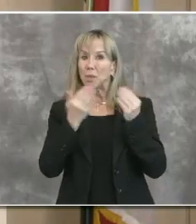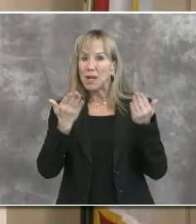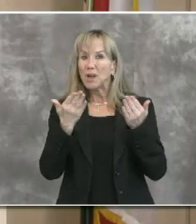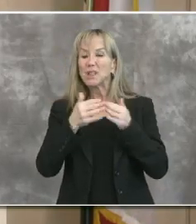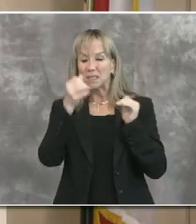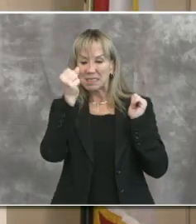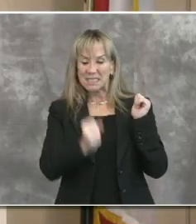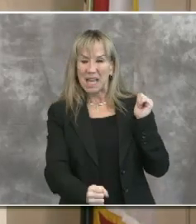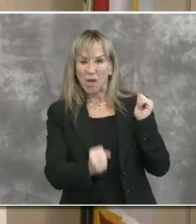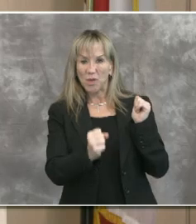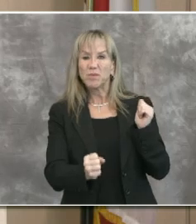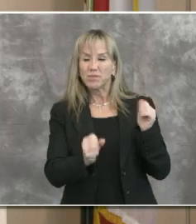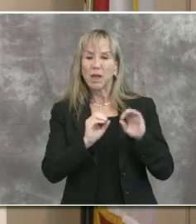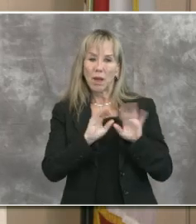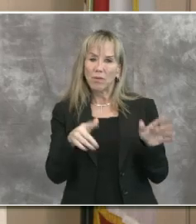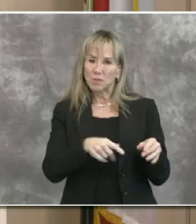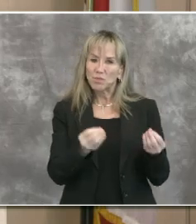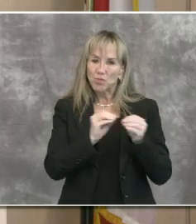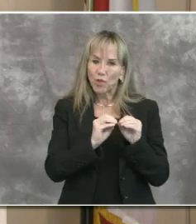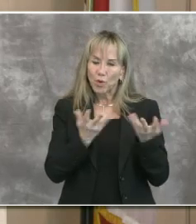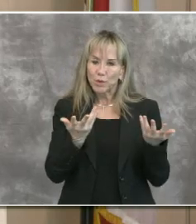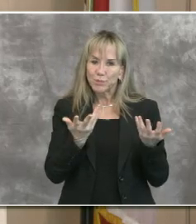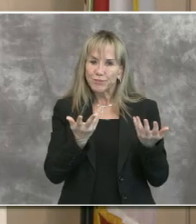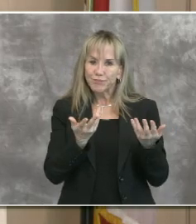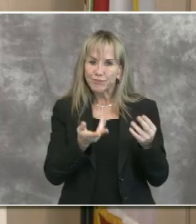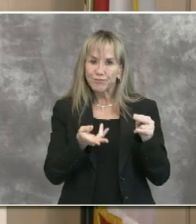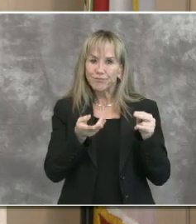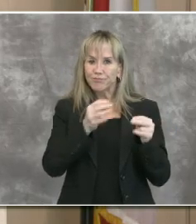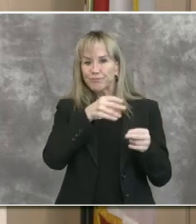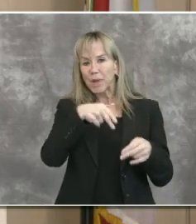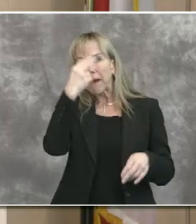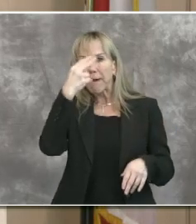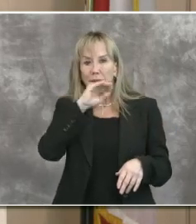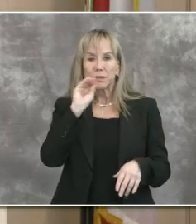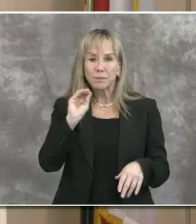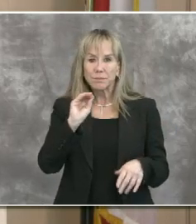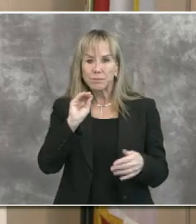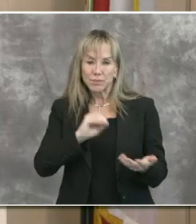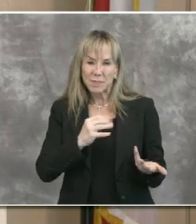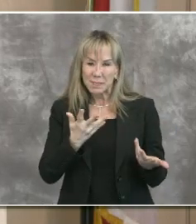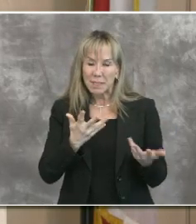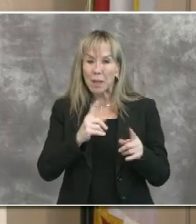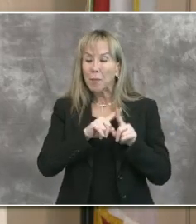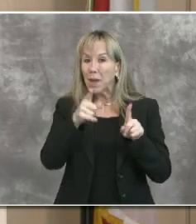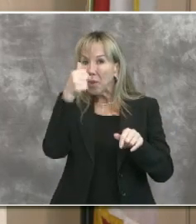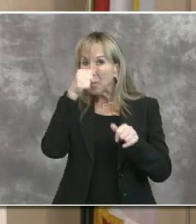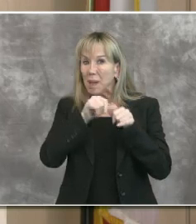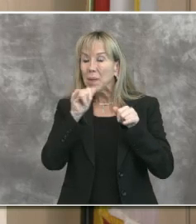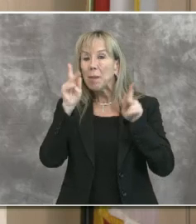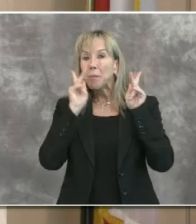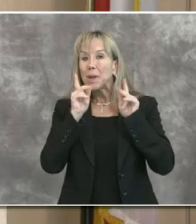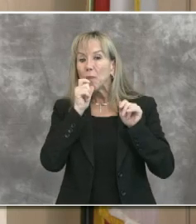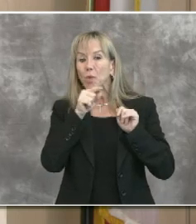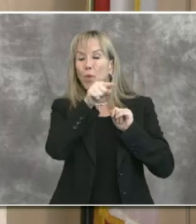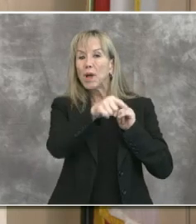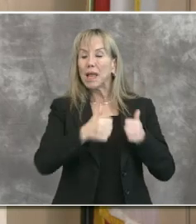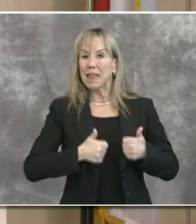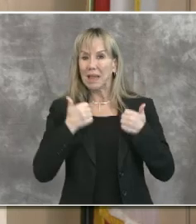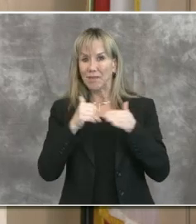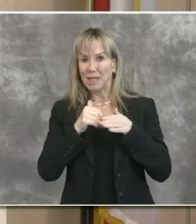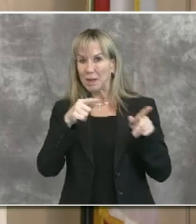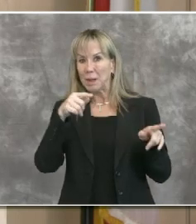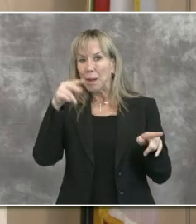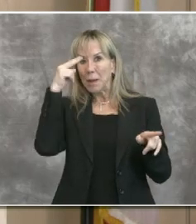South Bay area. Remember, however, that for individuals that are in Mexico, and even though we know that their